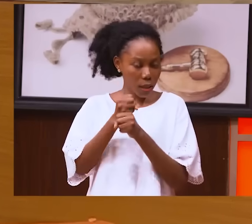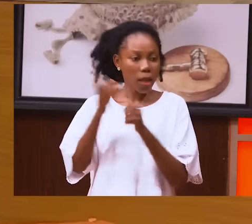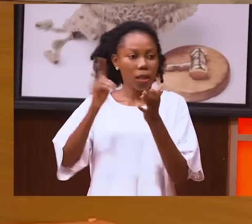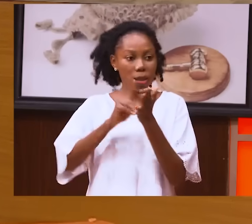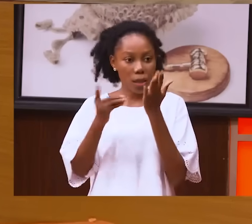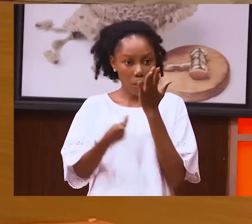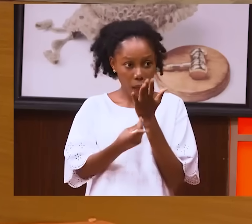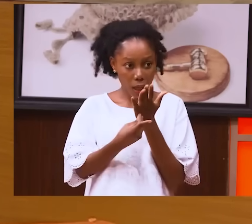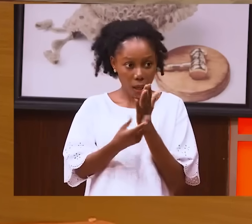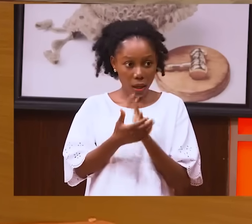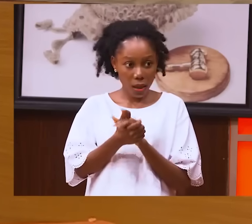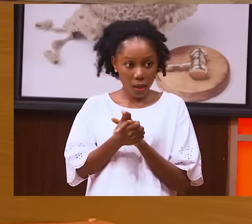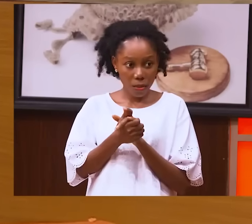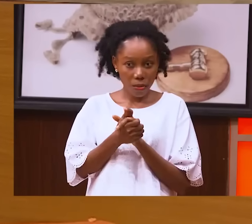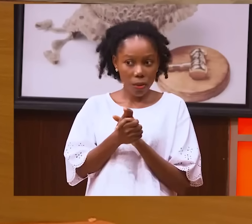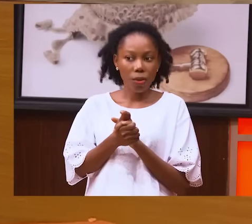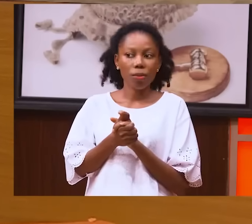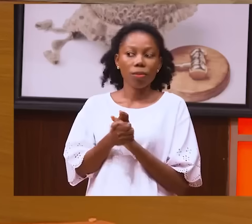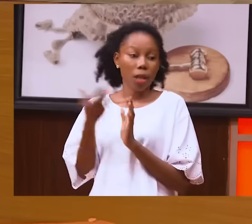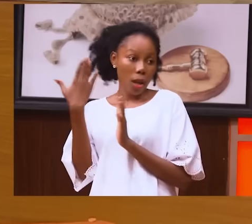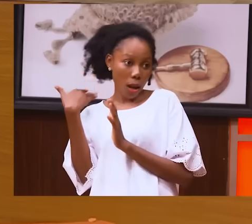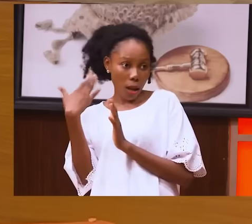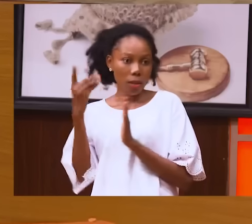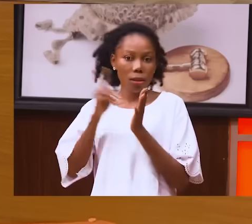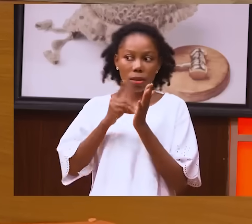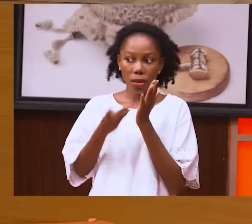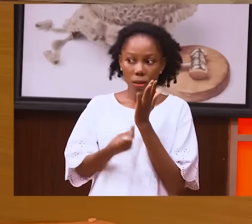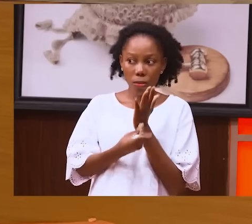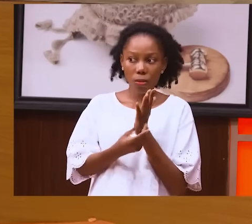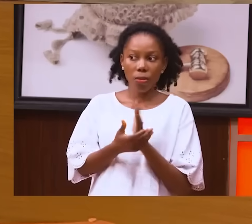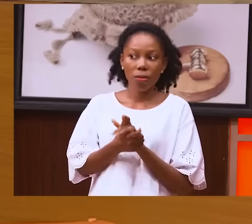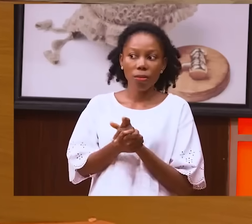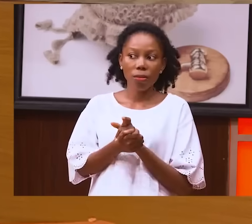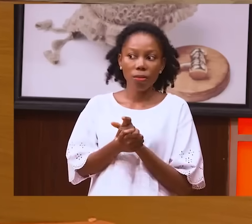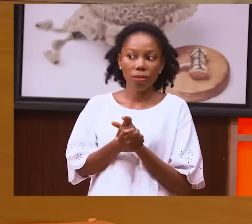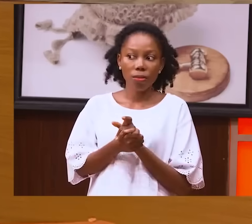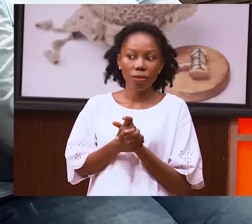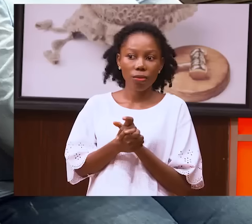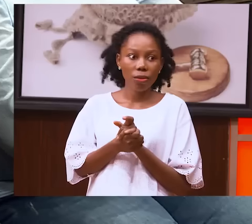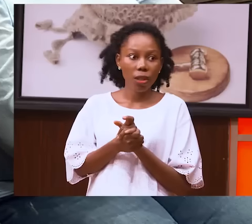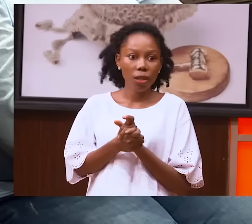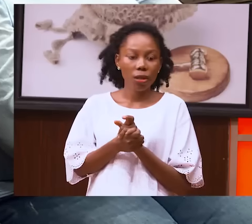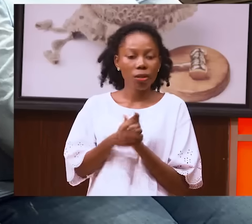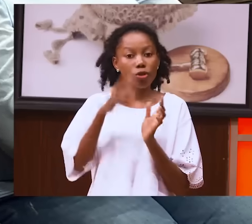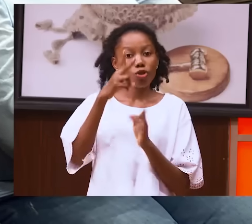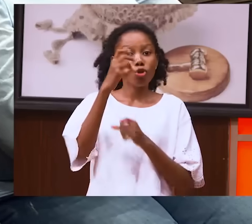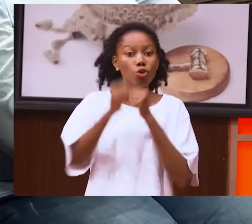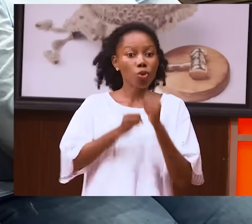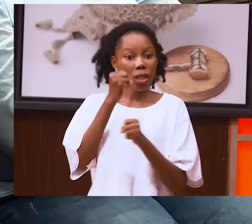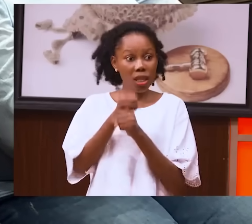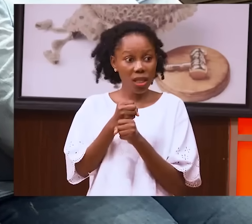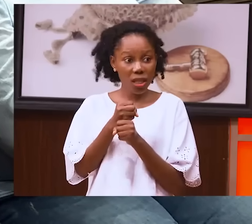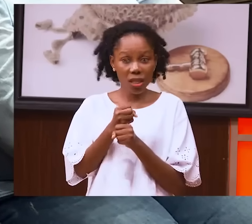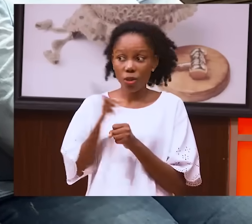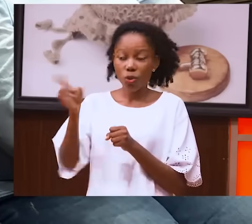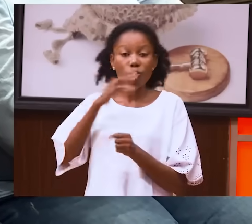December. So this last December. Yeah. No, not this last year. The other last one. Last 2 years. You are owing over 1